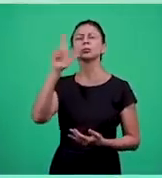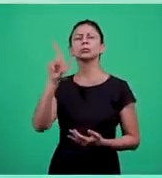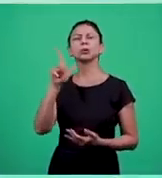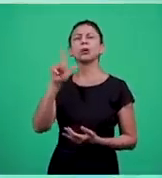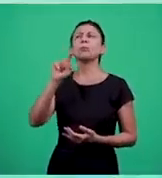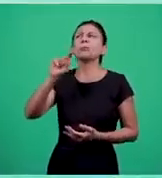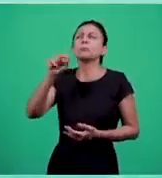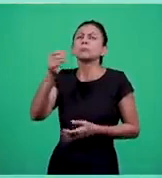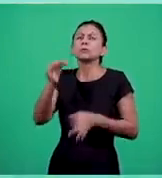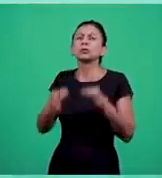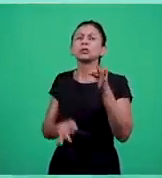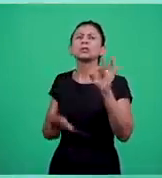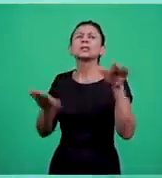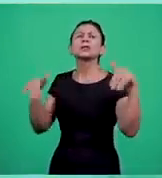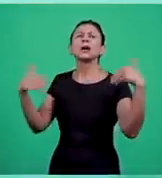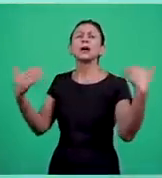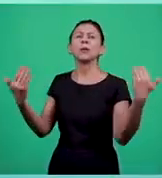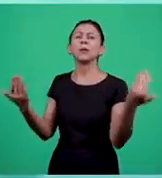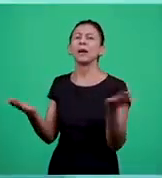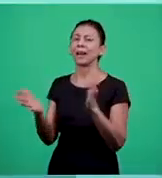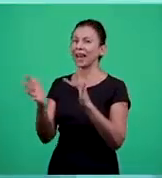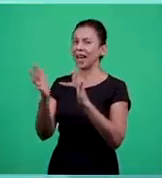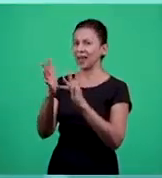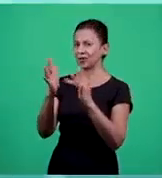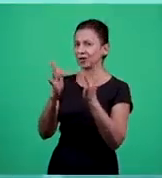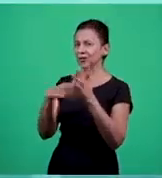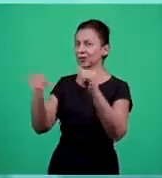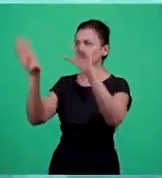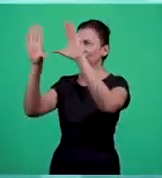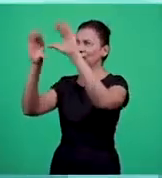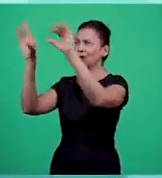The Sun of Justice will rise.